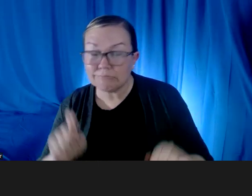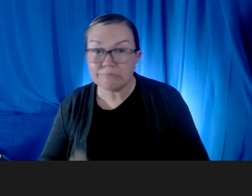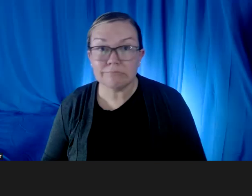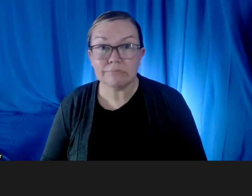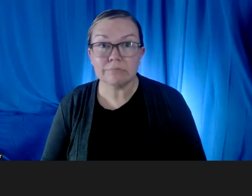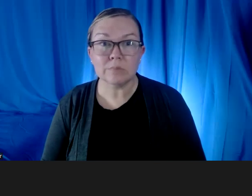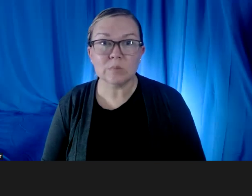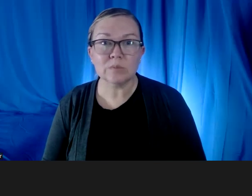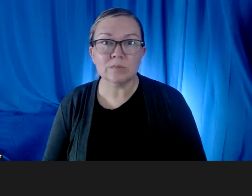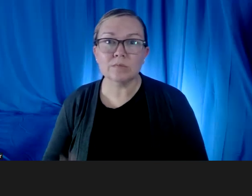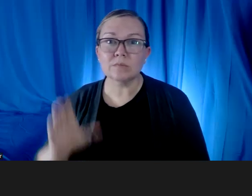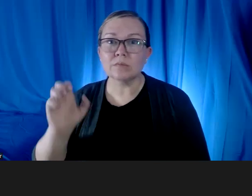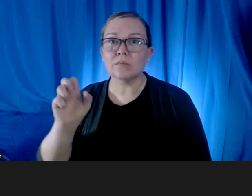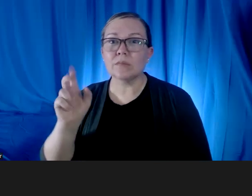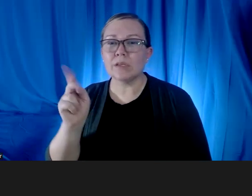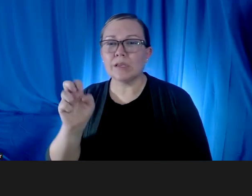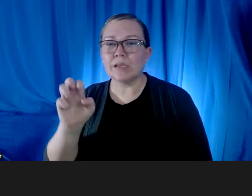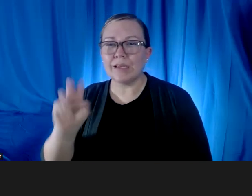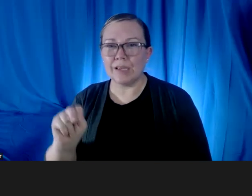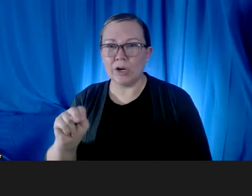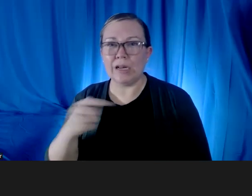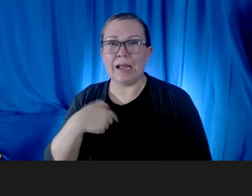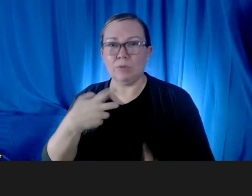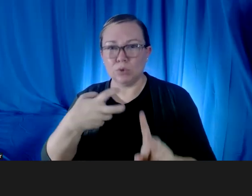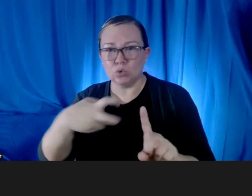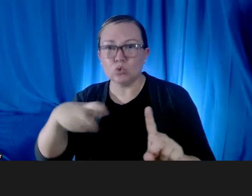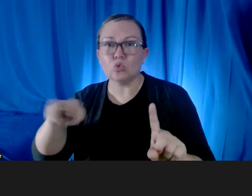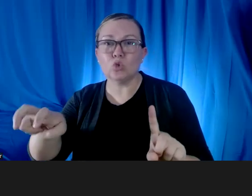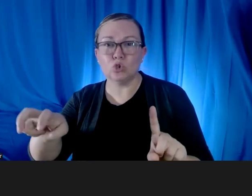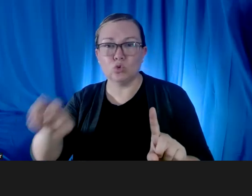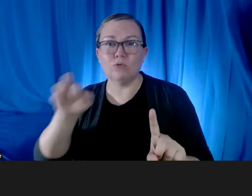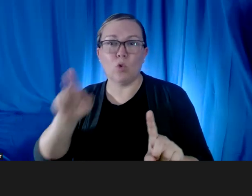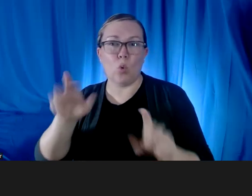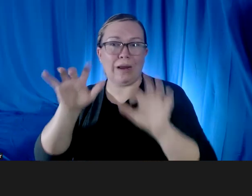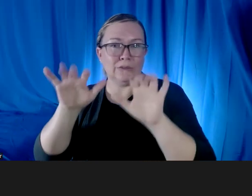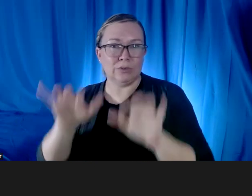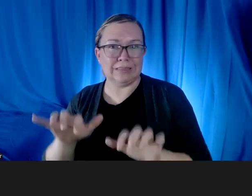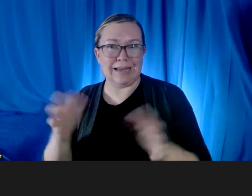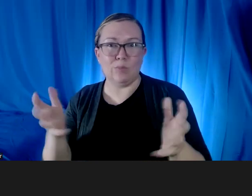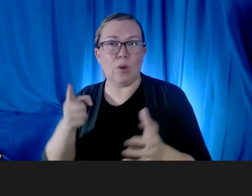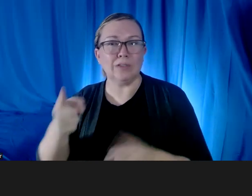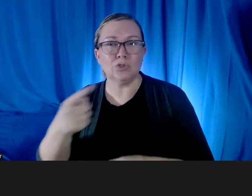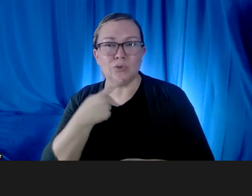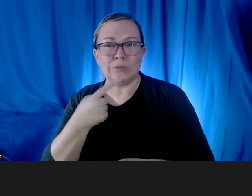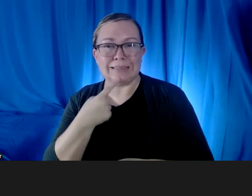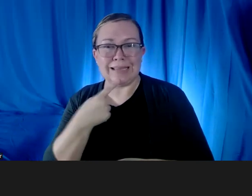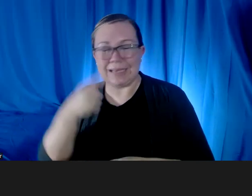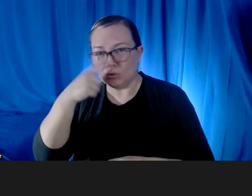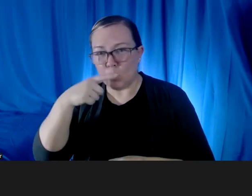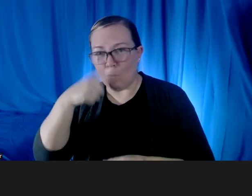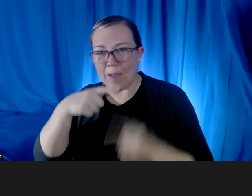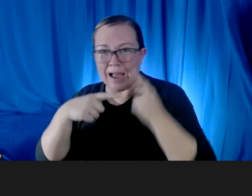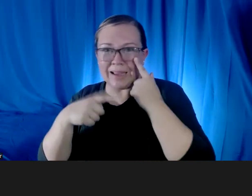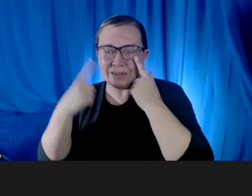Hi, this is Carrie. Liz, can I change you over, or could you maybe type what Maria was talking about in the chat for our